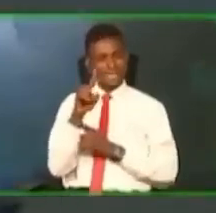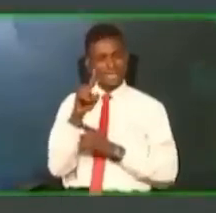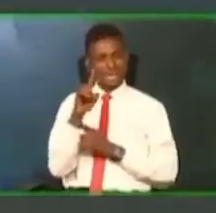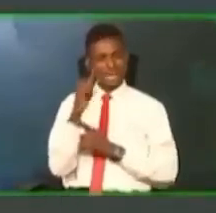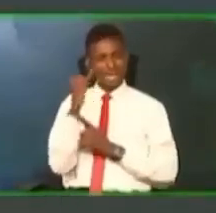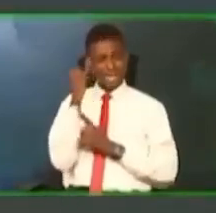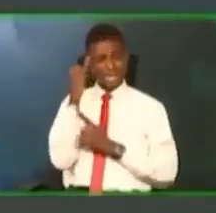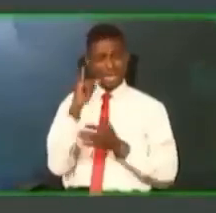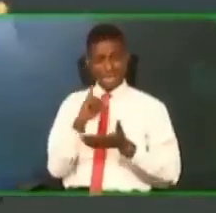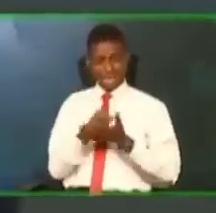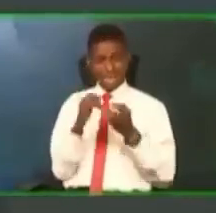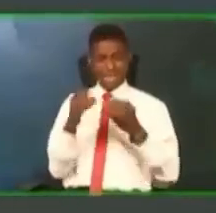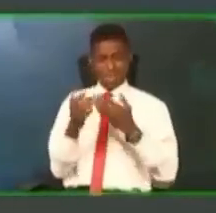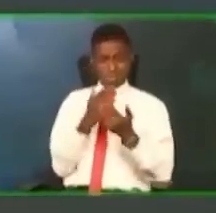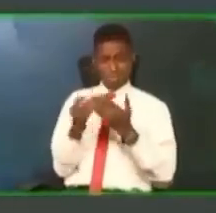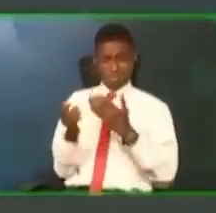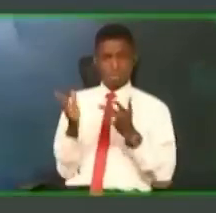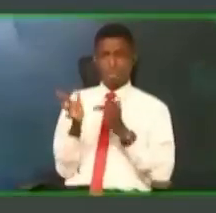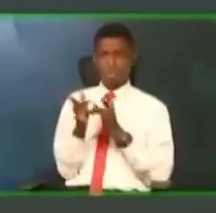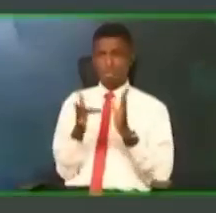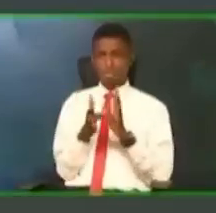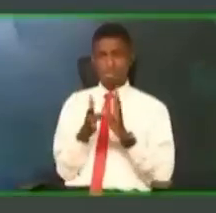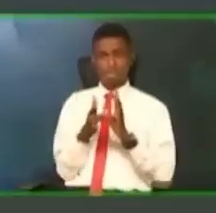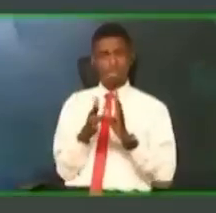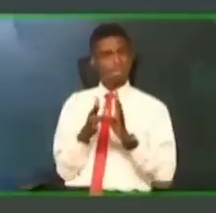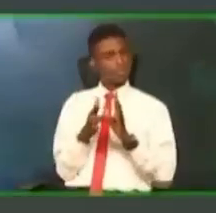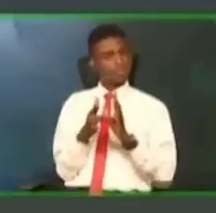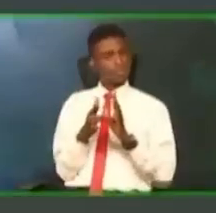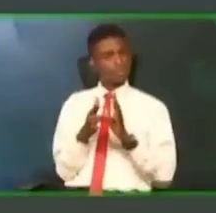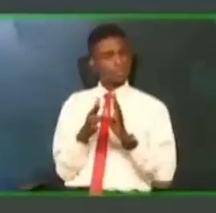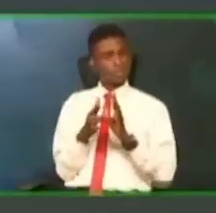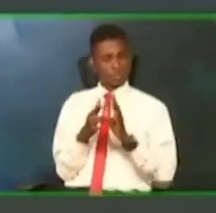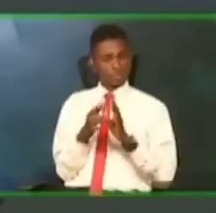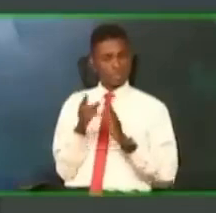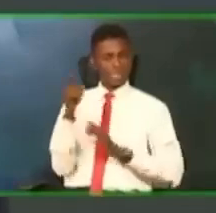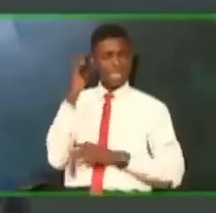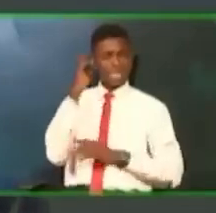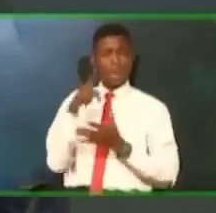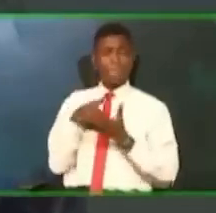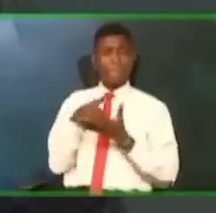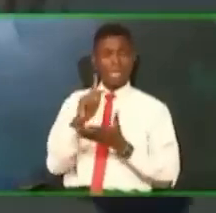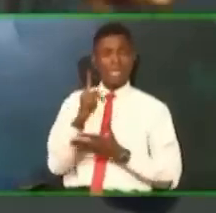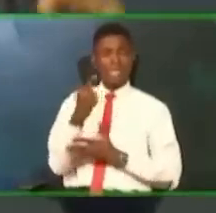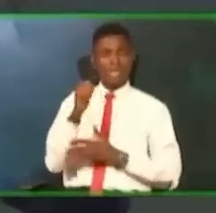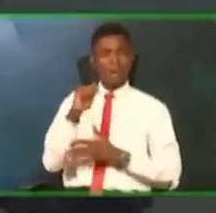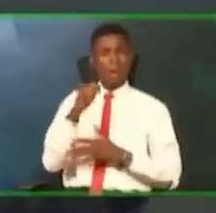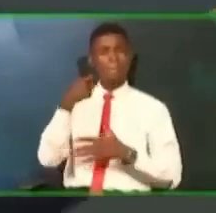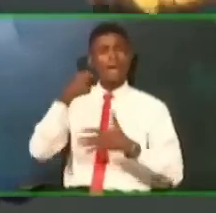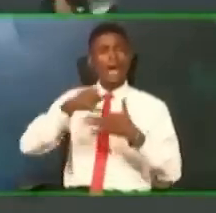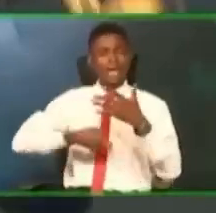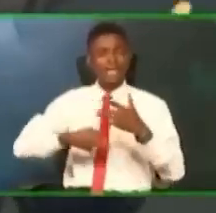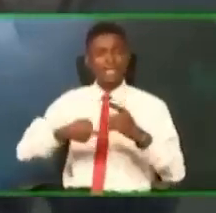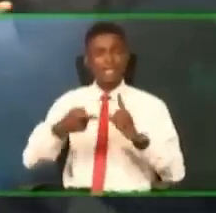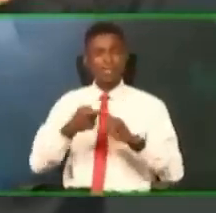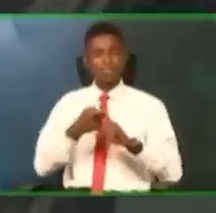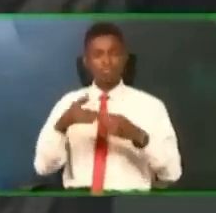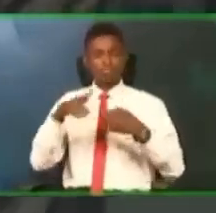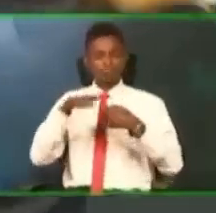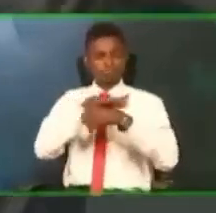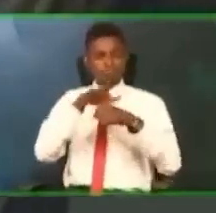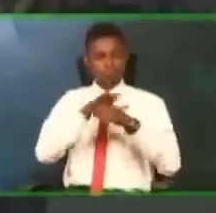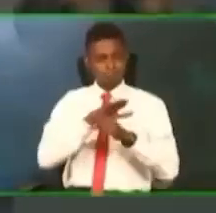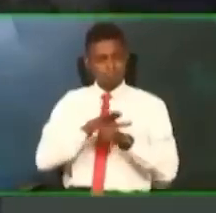even though Jesus was the word incarnate, he paid the price to equip his mind with the requisite vocabulary